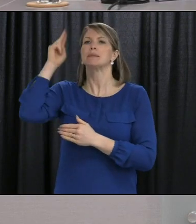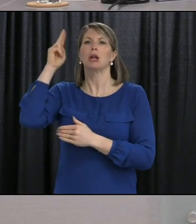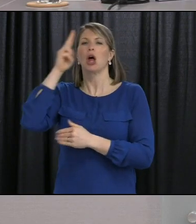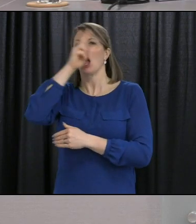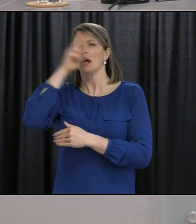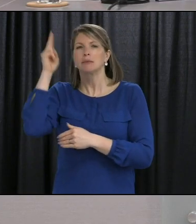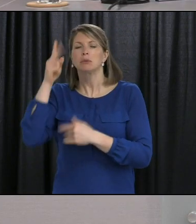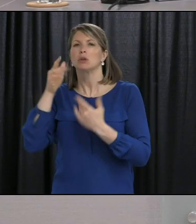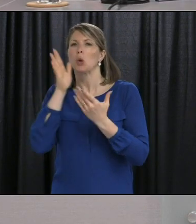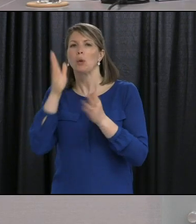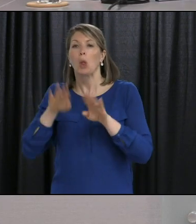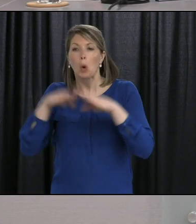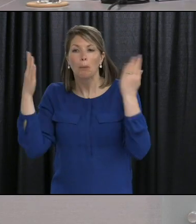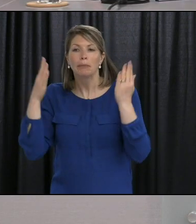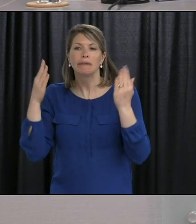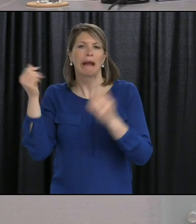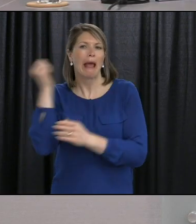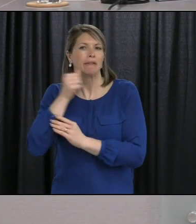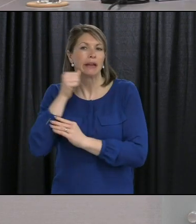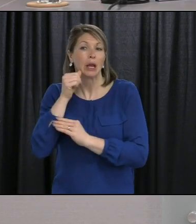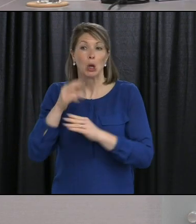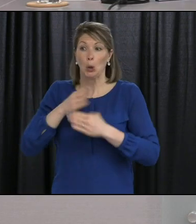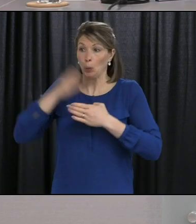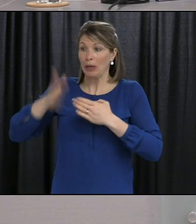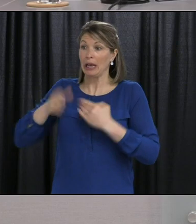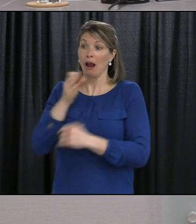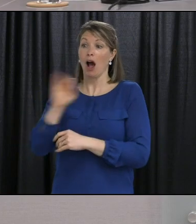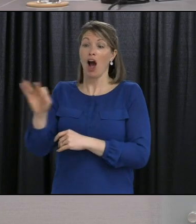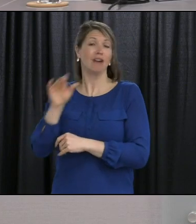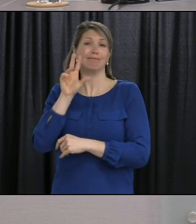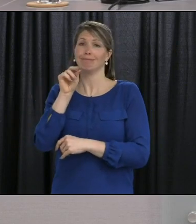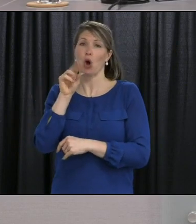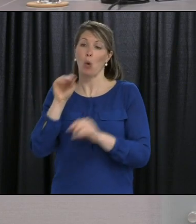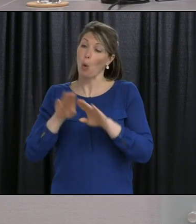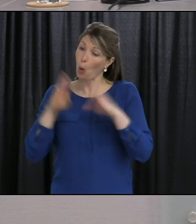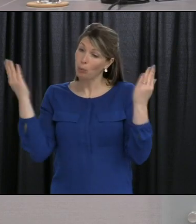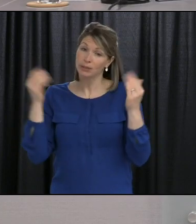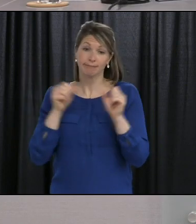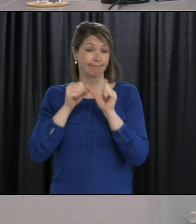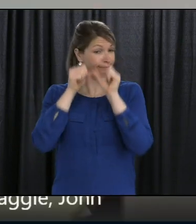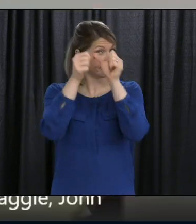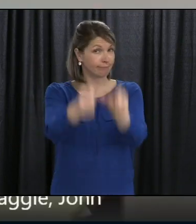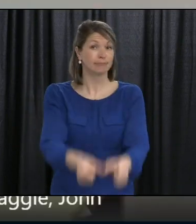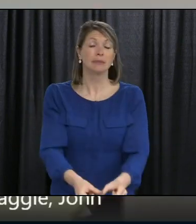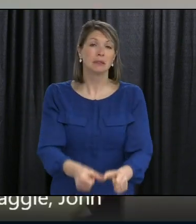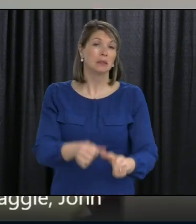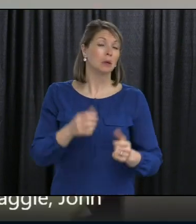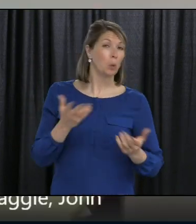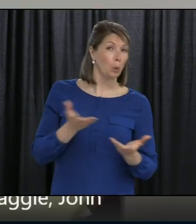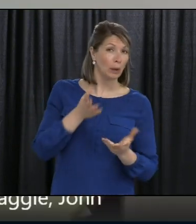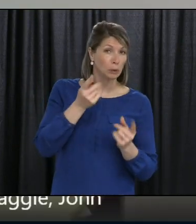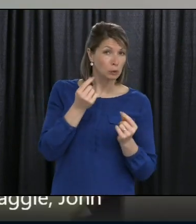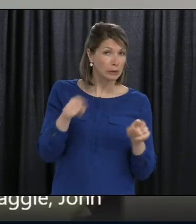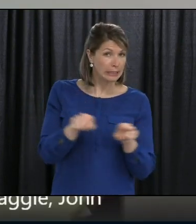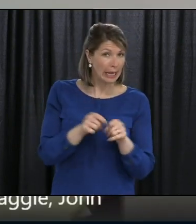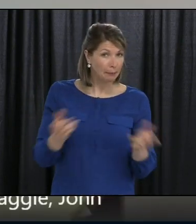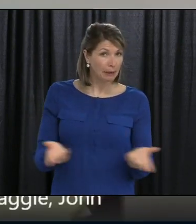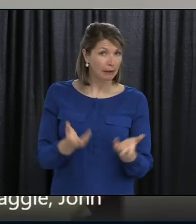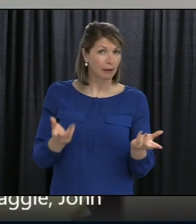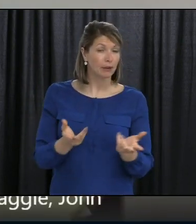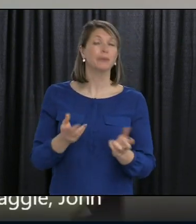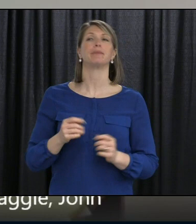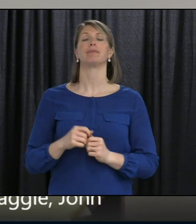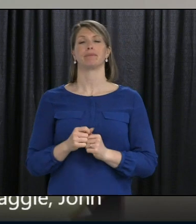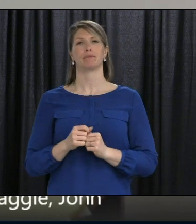can? The driving, or the brake really on elective planned procedures